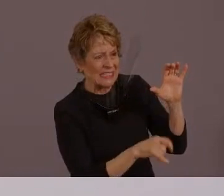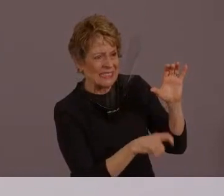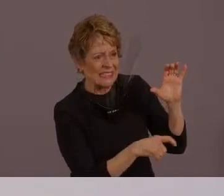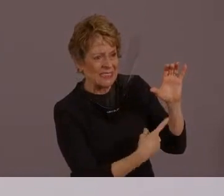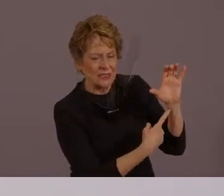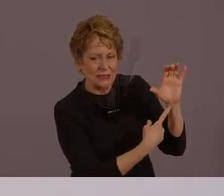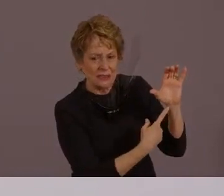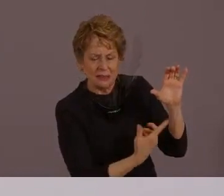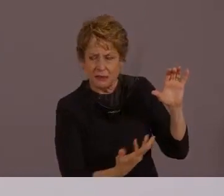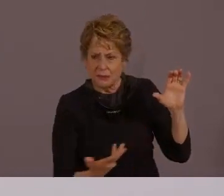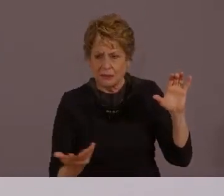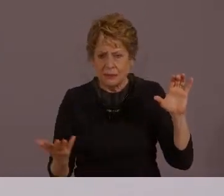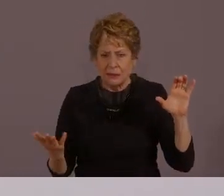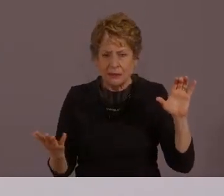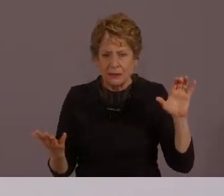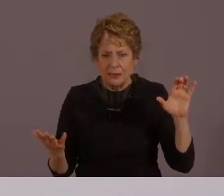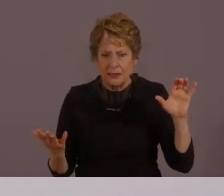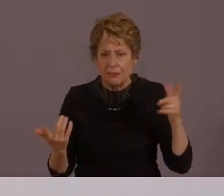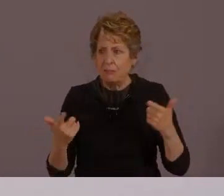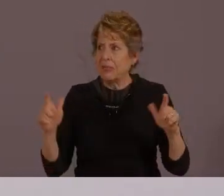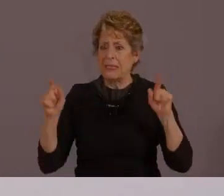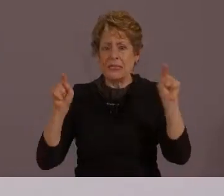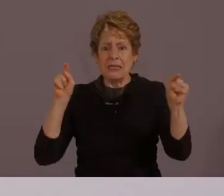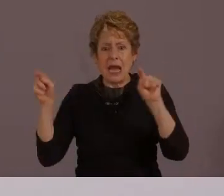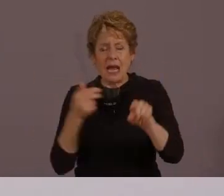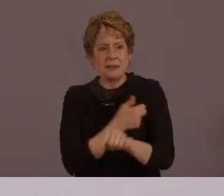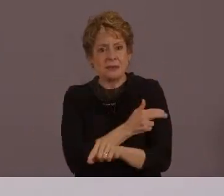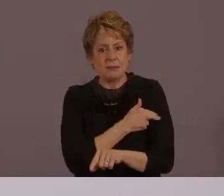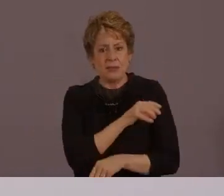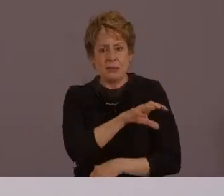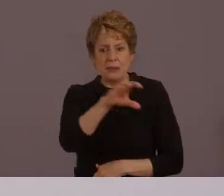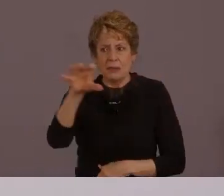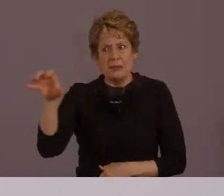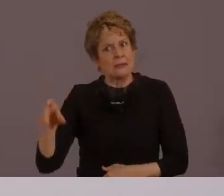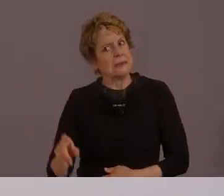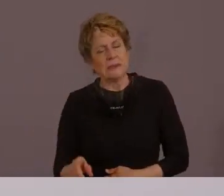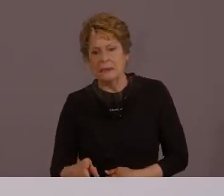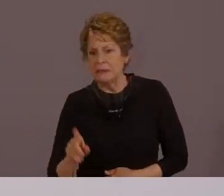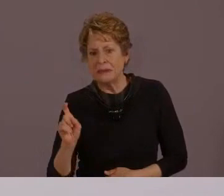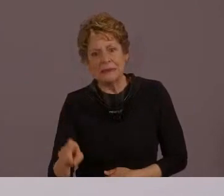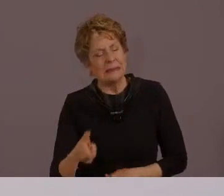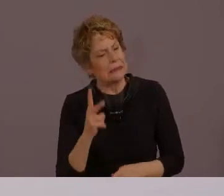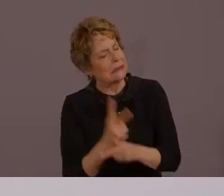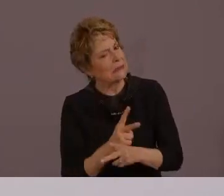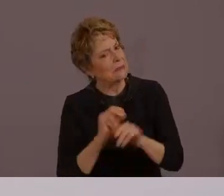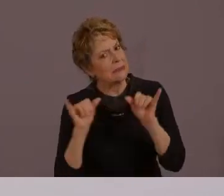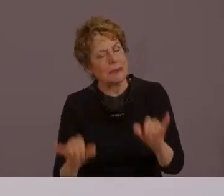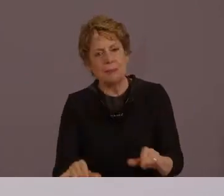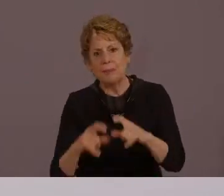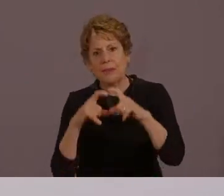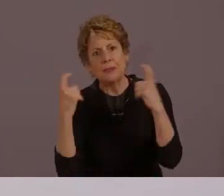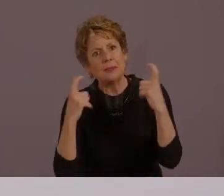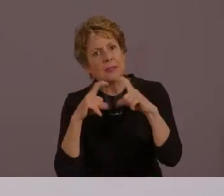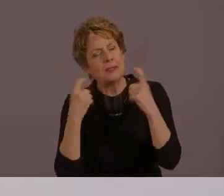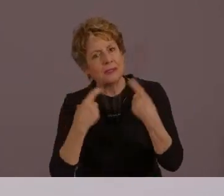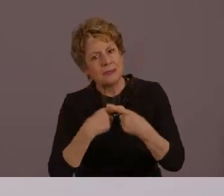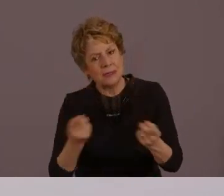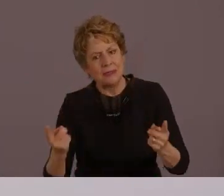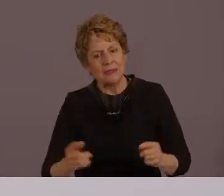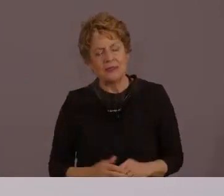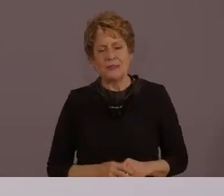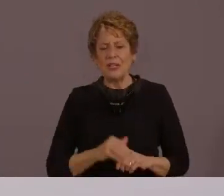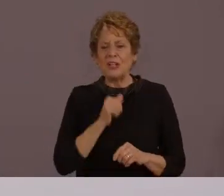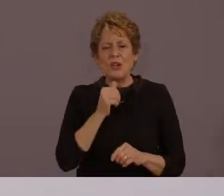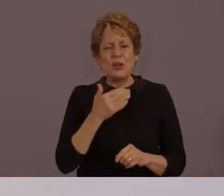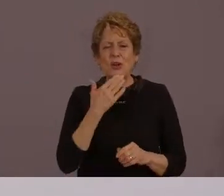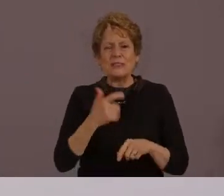to continue to do it, and you have, you know, health officials that just say, hey, right now, it's not the time. Give